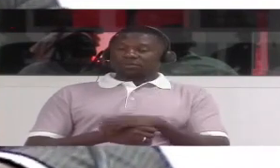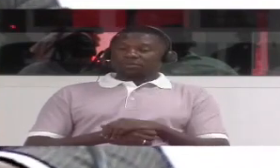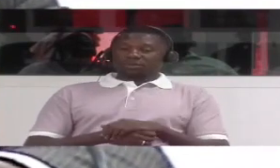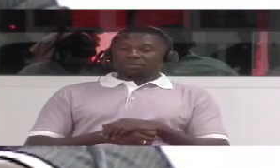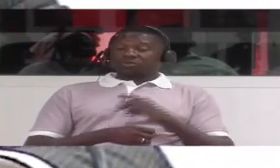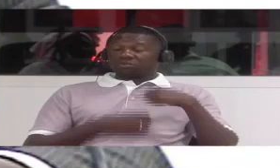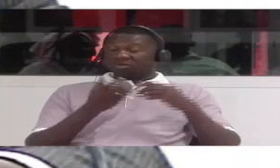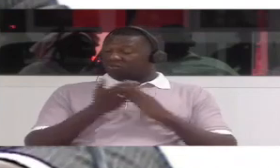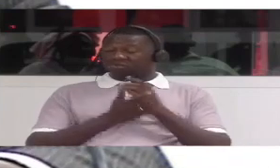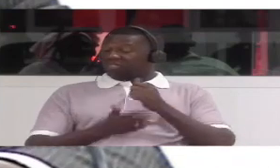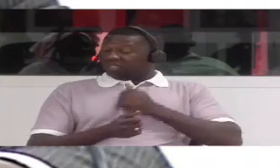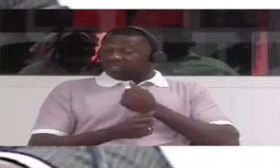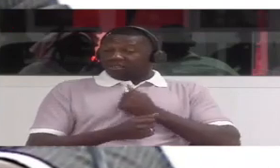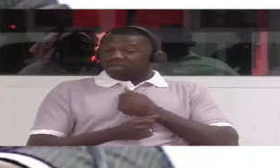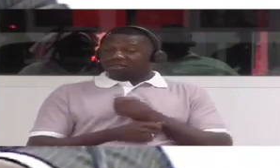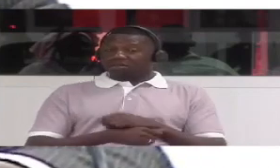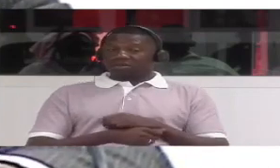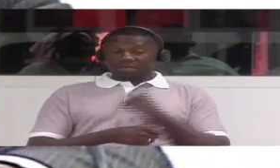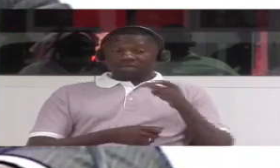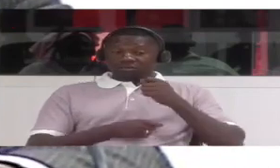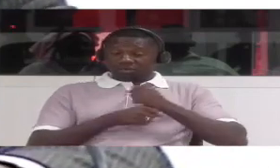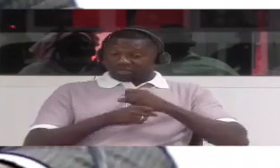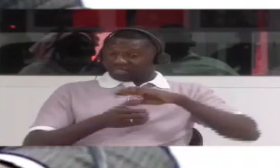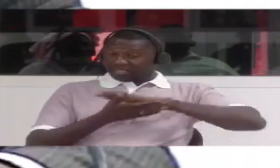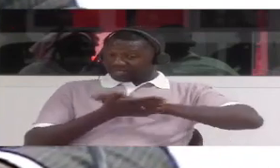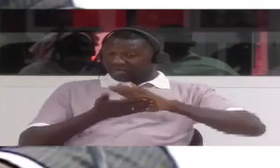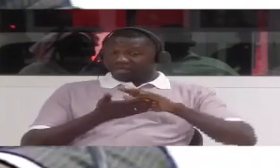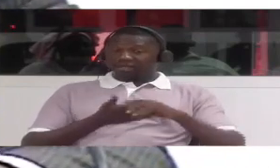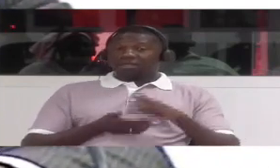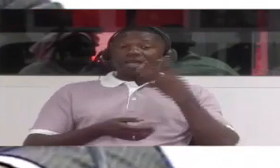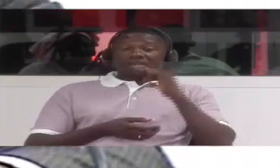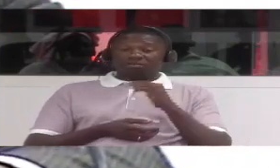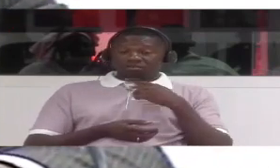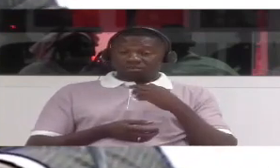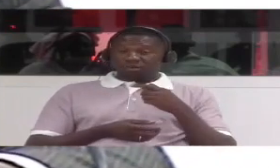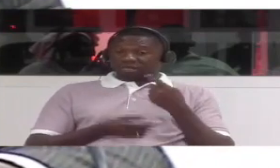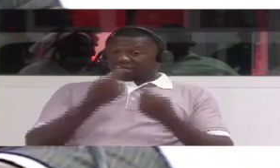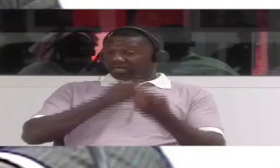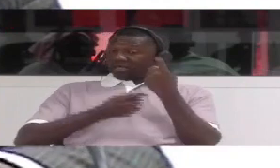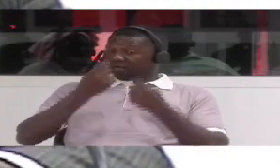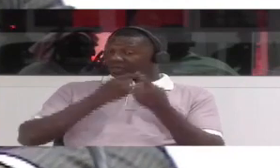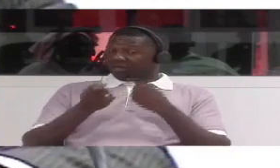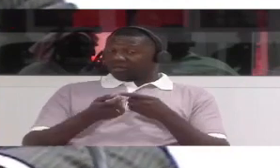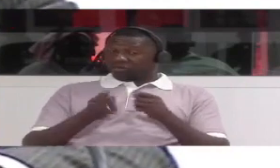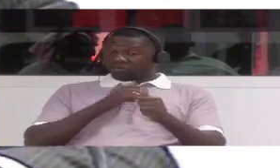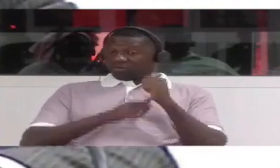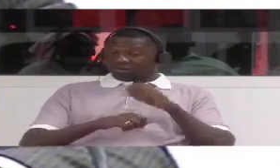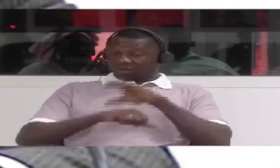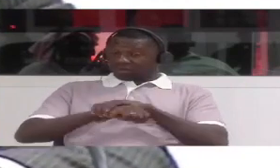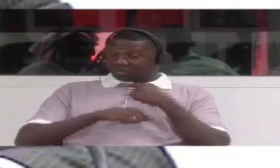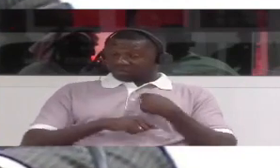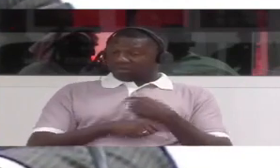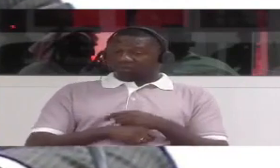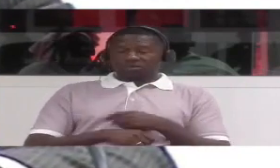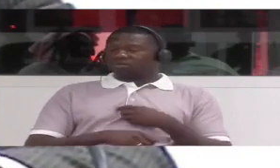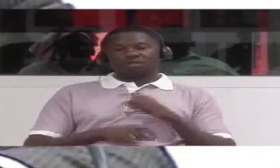I left the place. And he made it clear that if I ever gave them a cause or reason to come back, that would be a